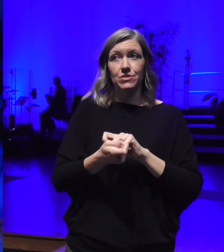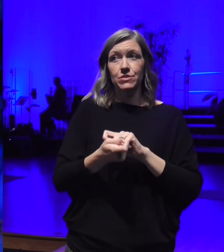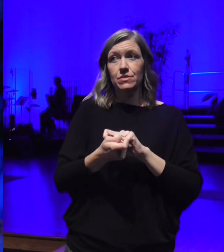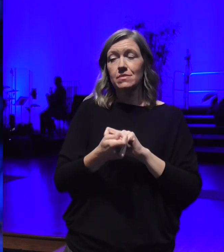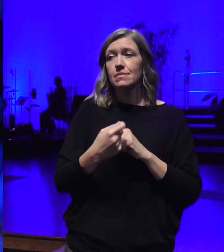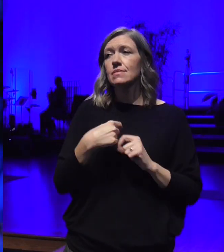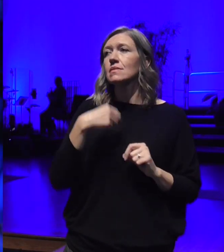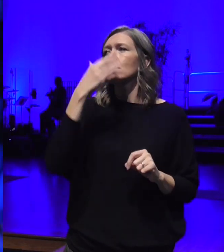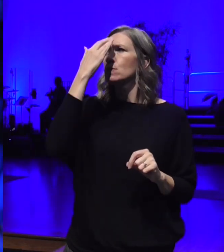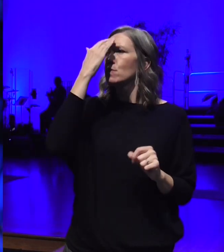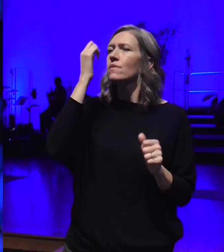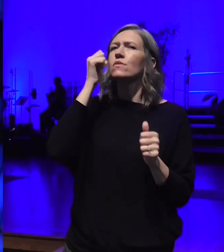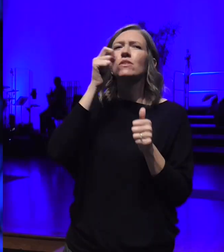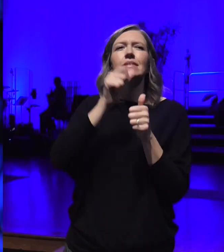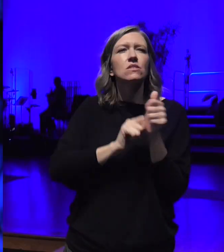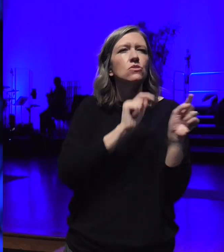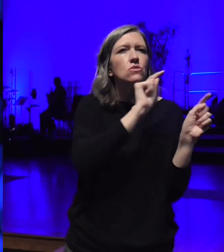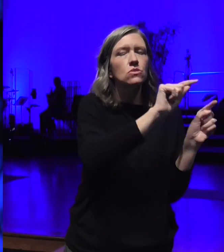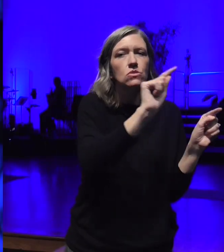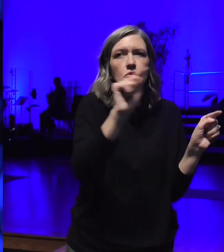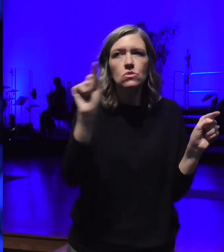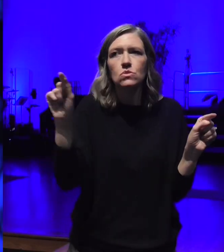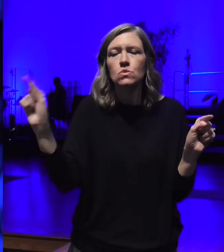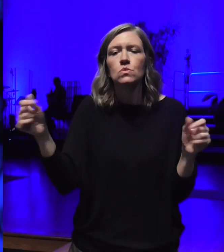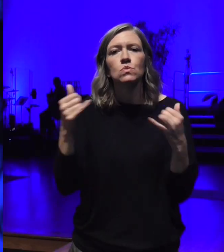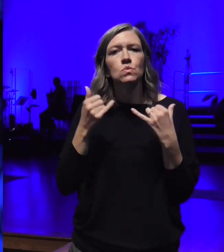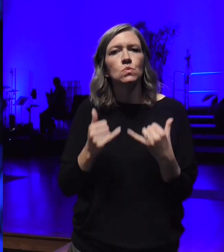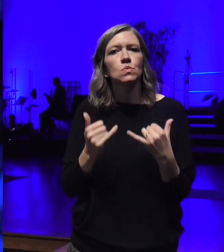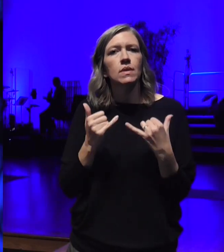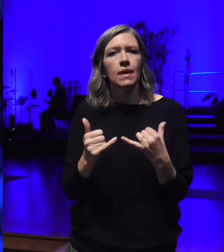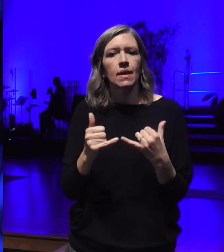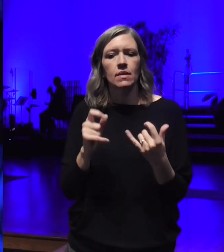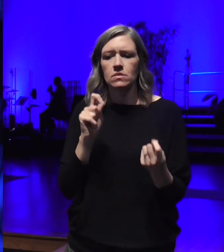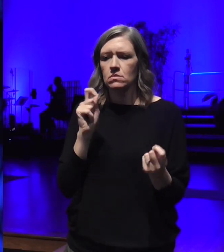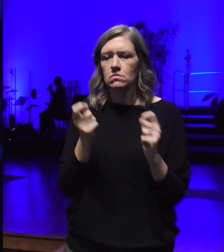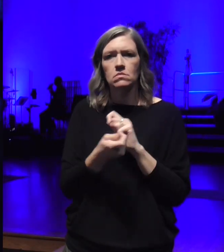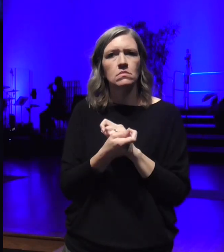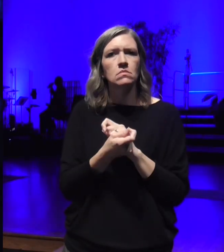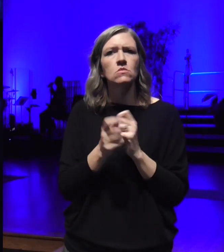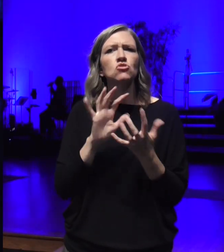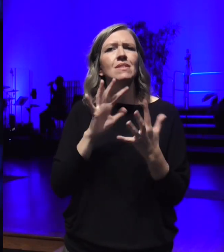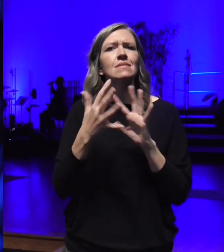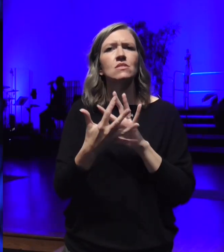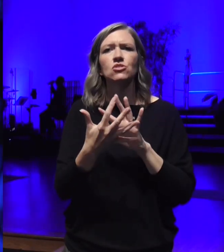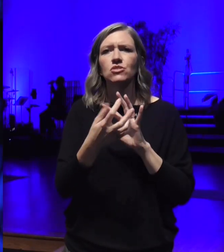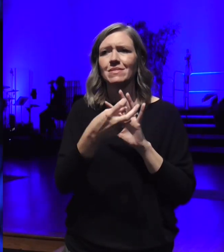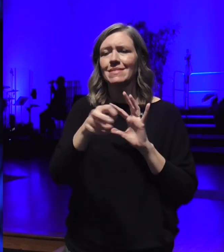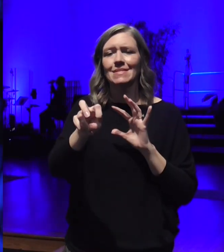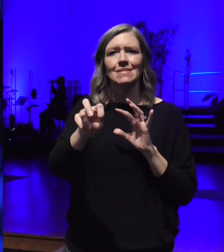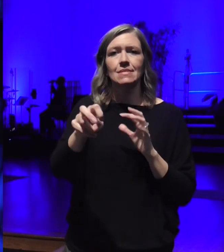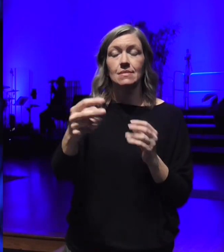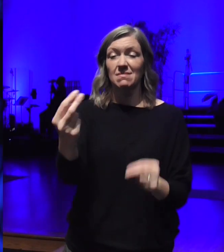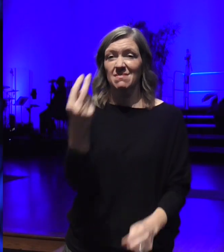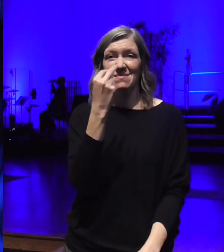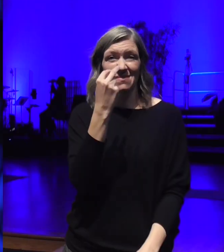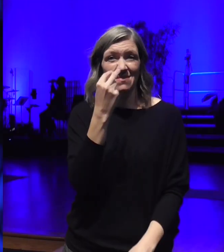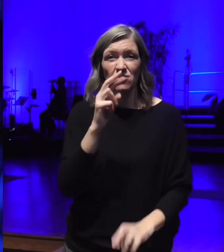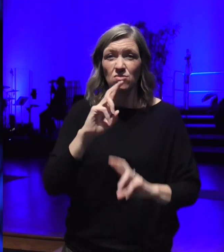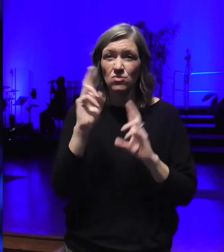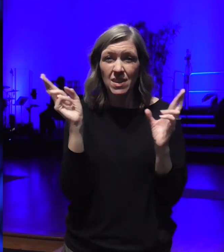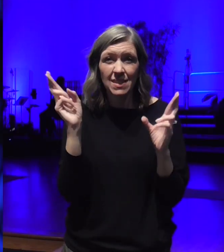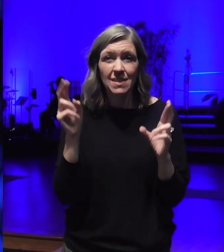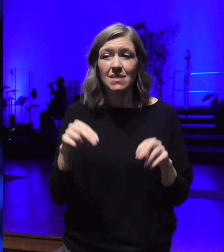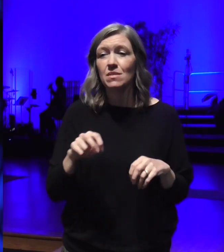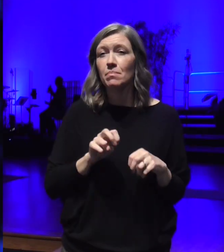I know for each one of us that today there is a transition that is staring us right in the face, a